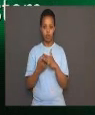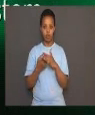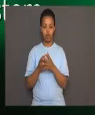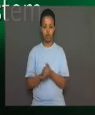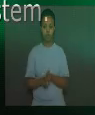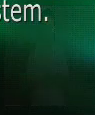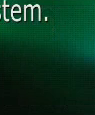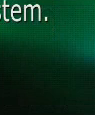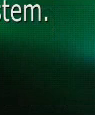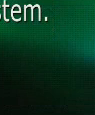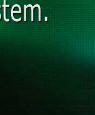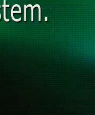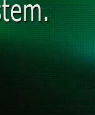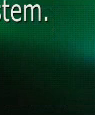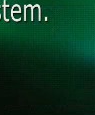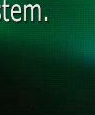Begin.